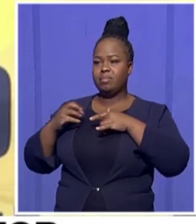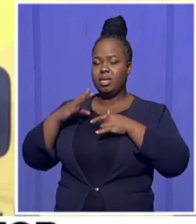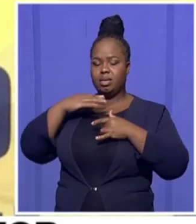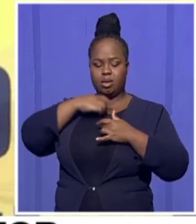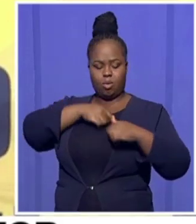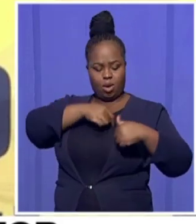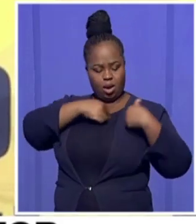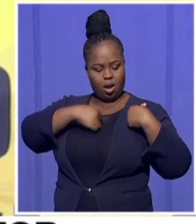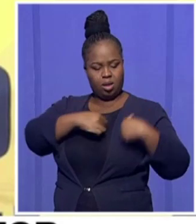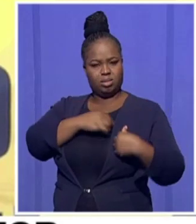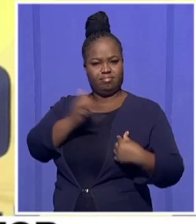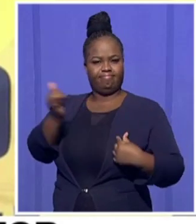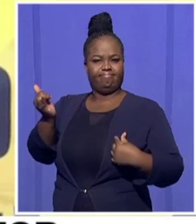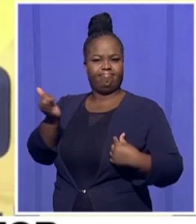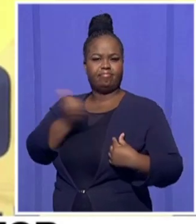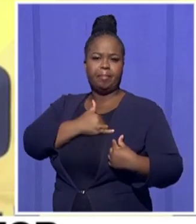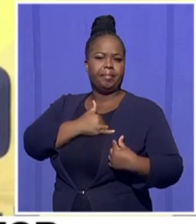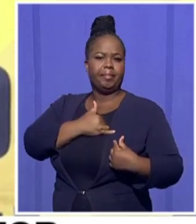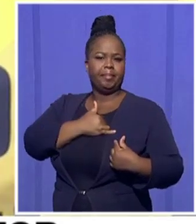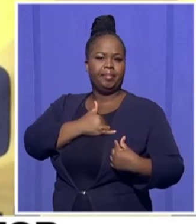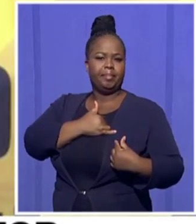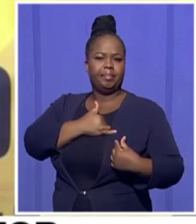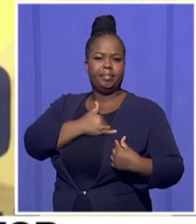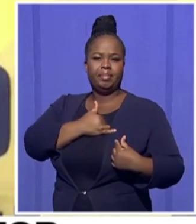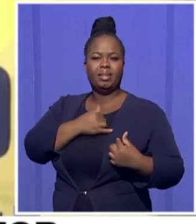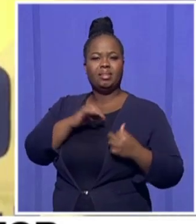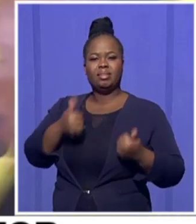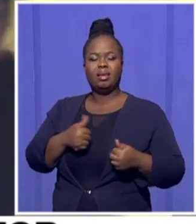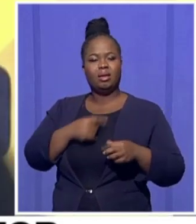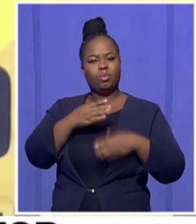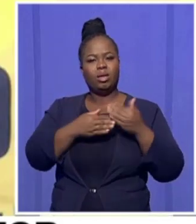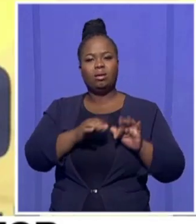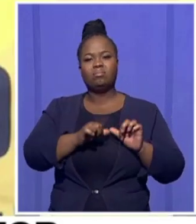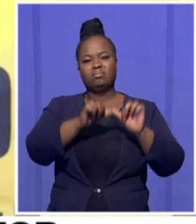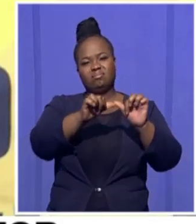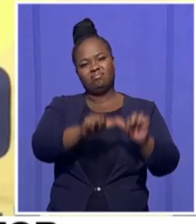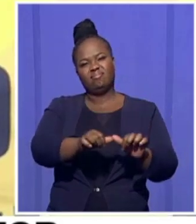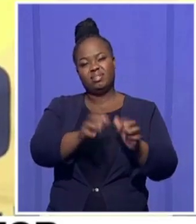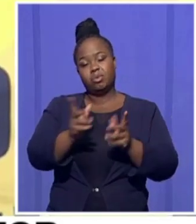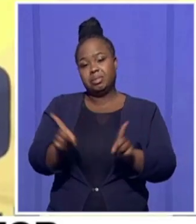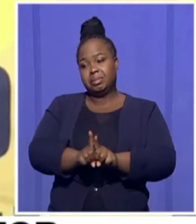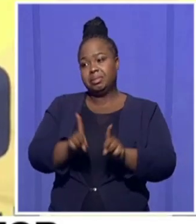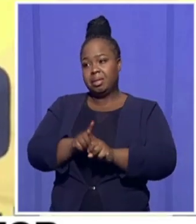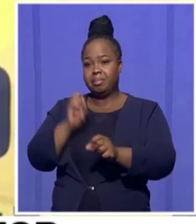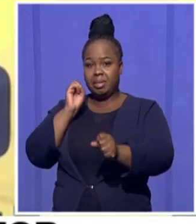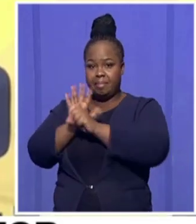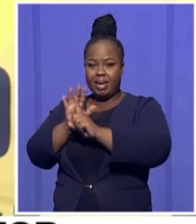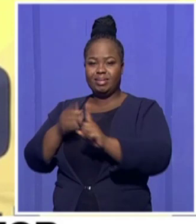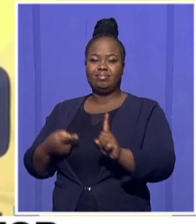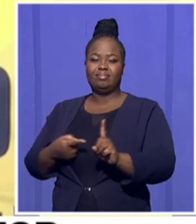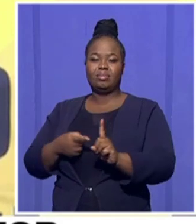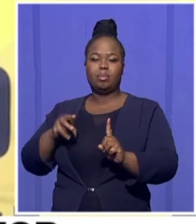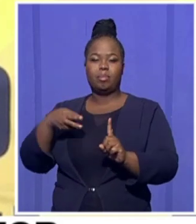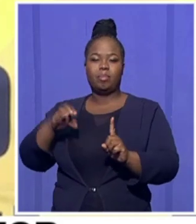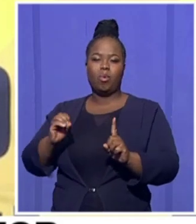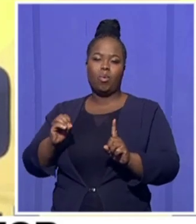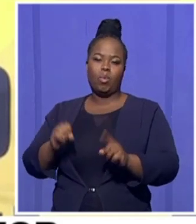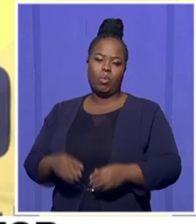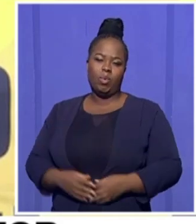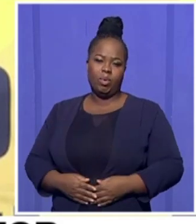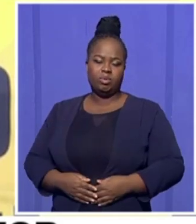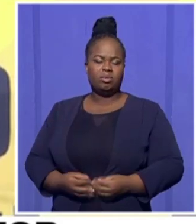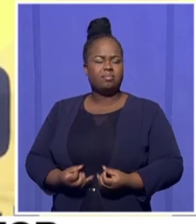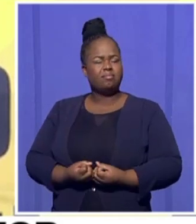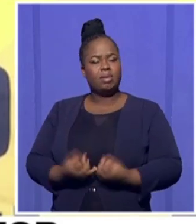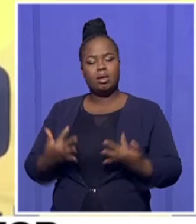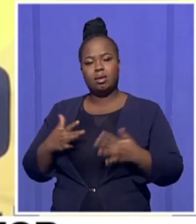hearts, and we are never the same. Such was the impact Comrade Mpho had on many